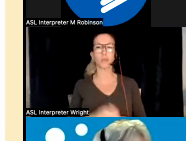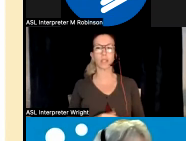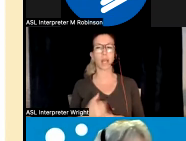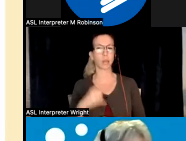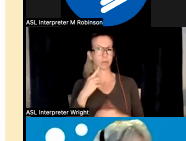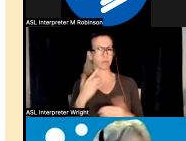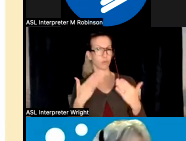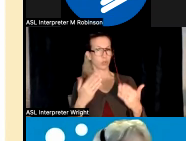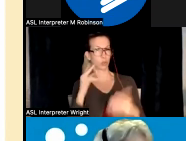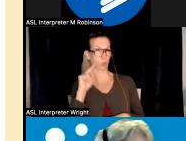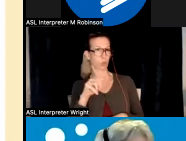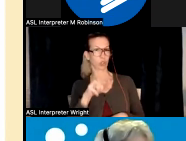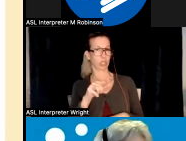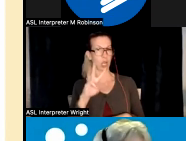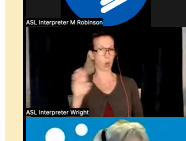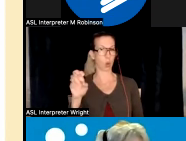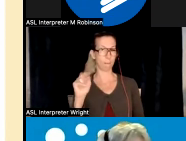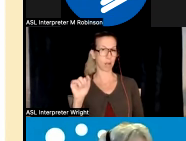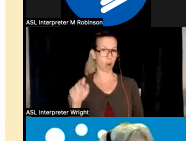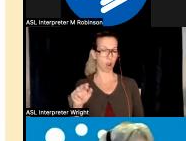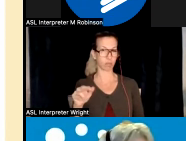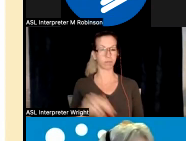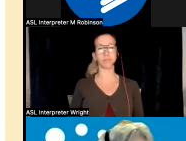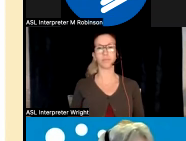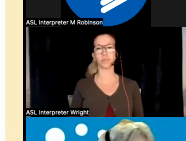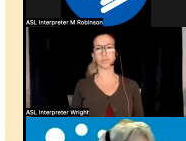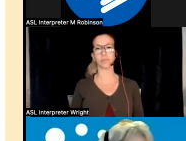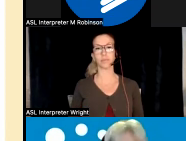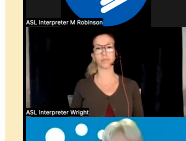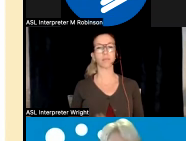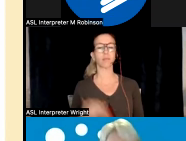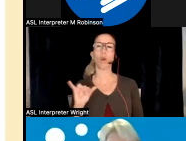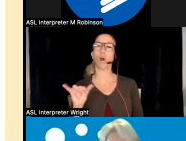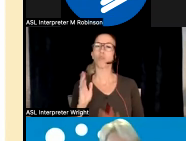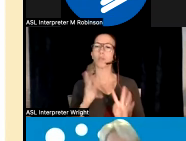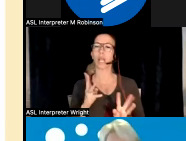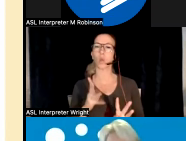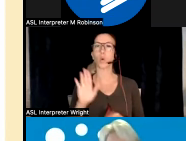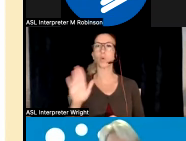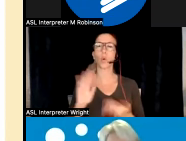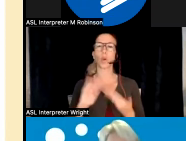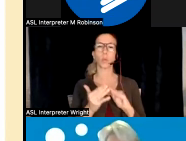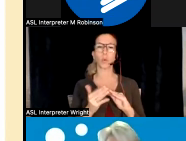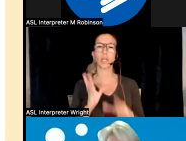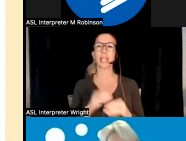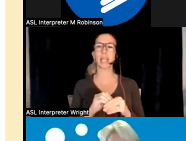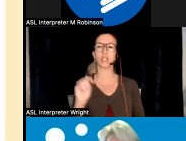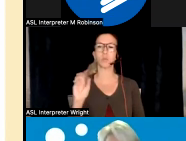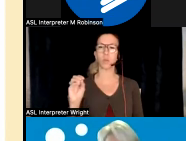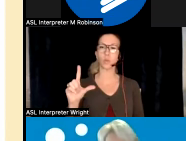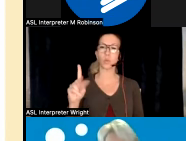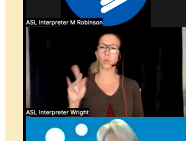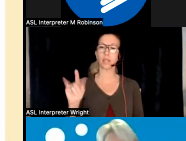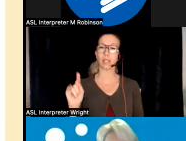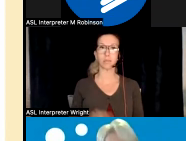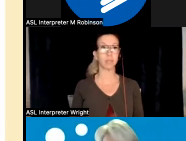that webinar if you did not attend, and also download your community engagement toolkit. If you have not had the opportunity,